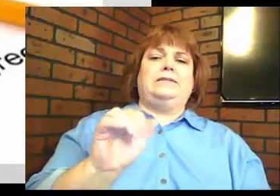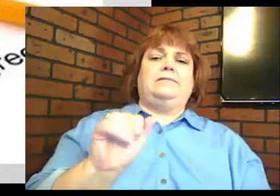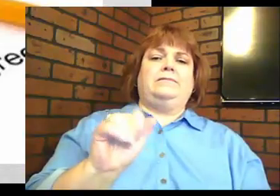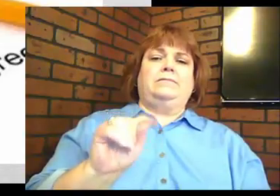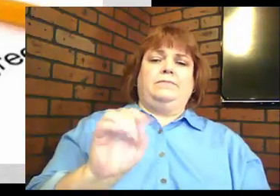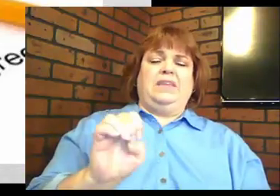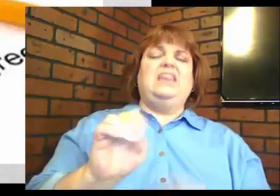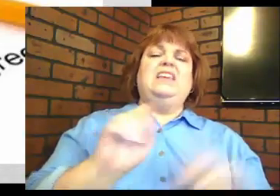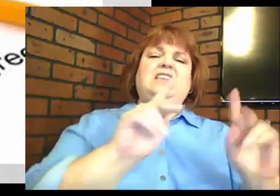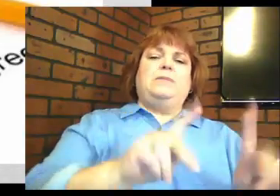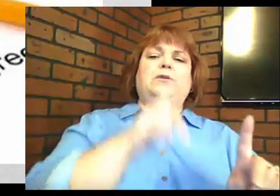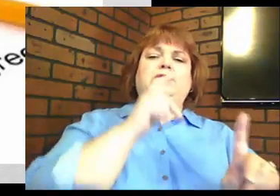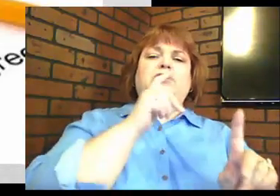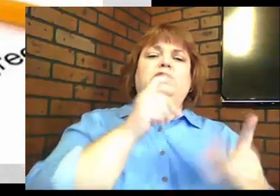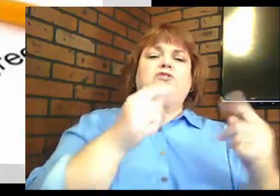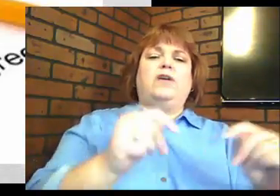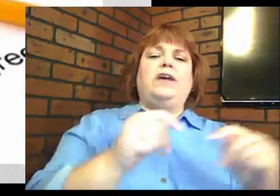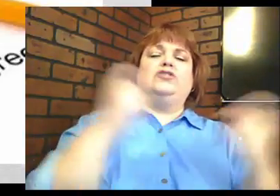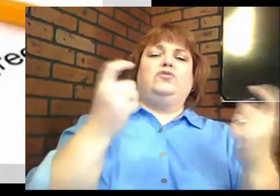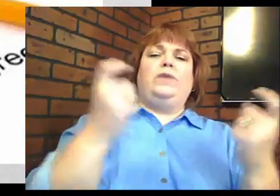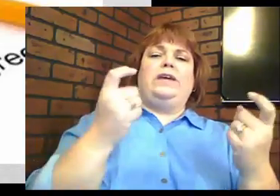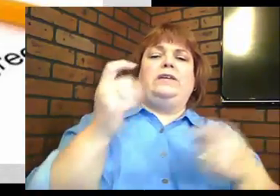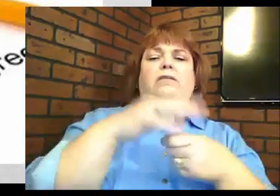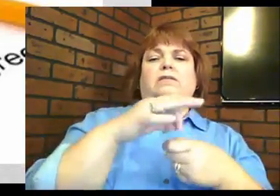other people's ideas and opinions.